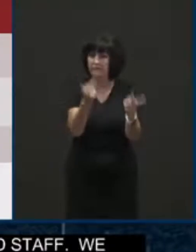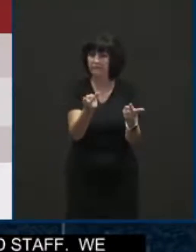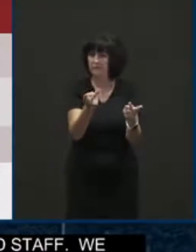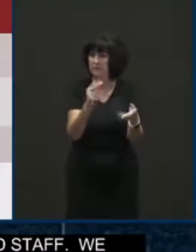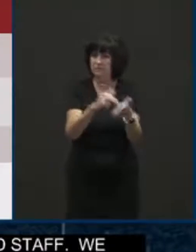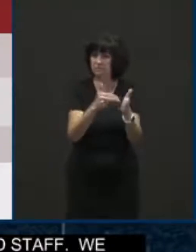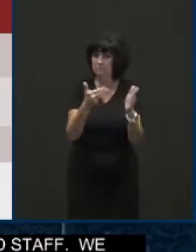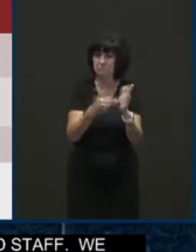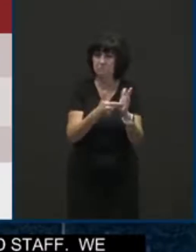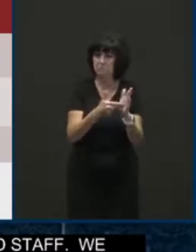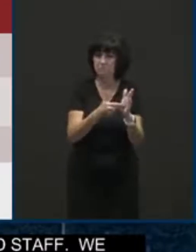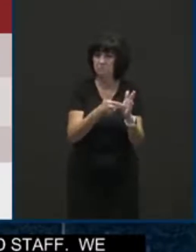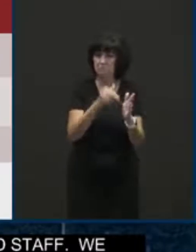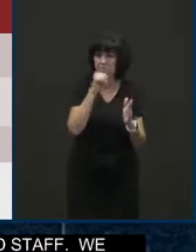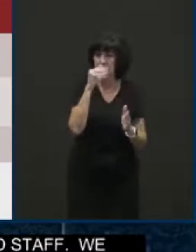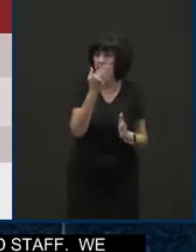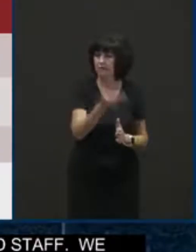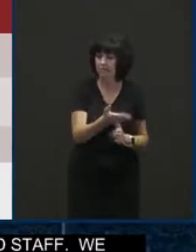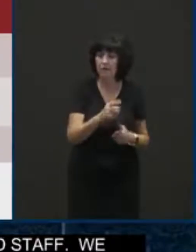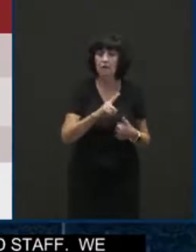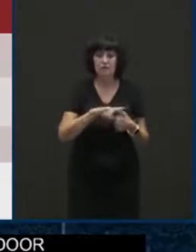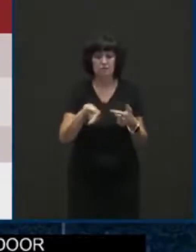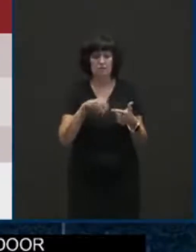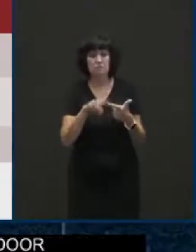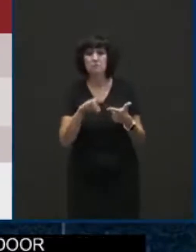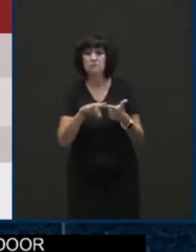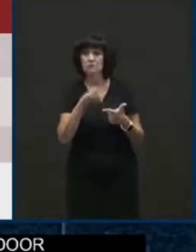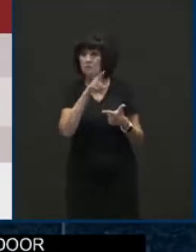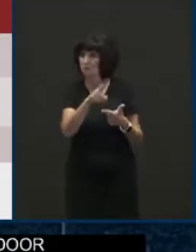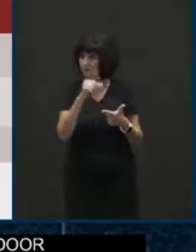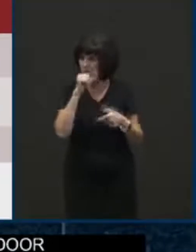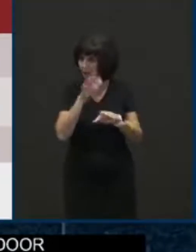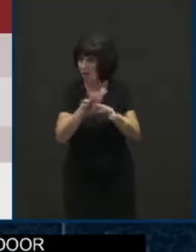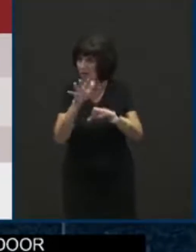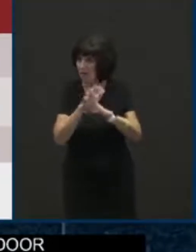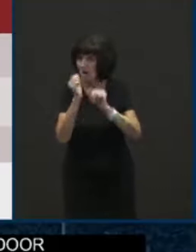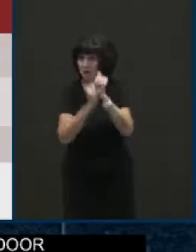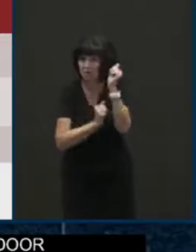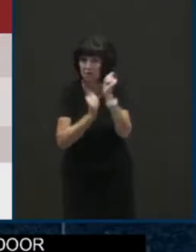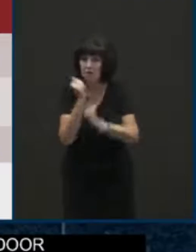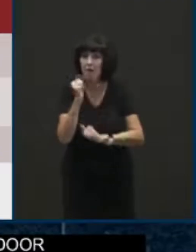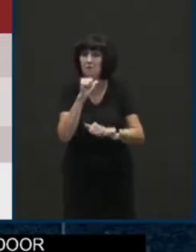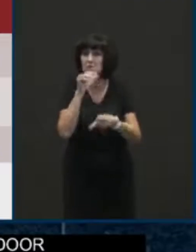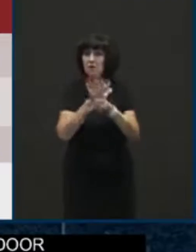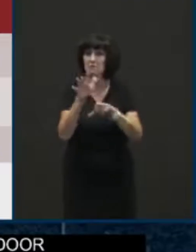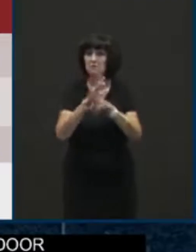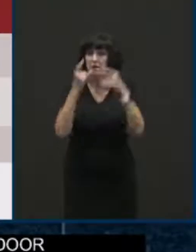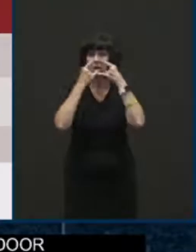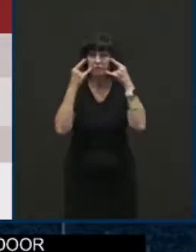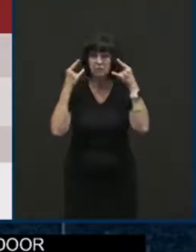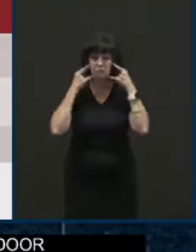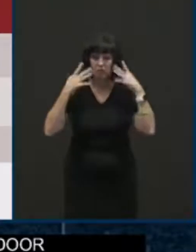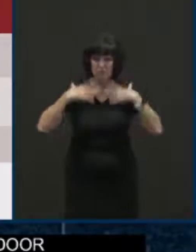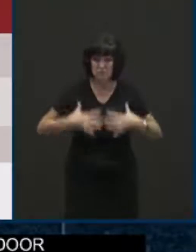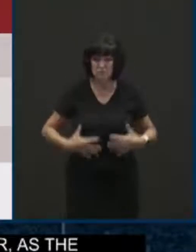lack of PPE is not a factor, as the governor and AJ were previously talking